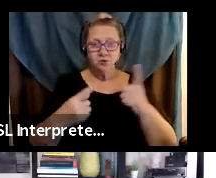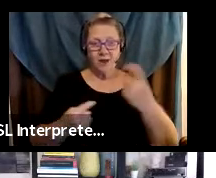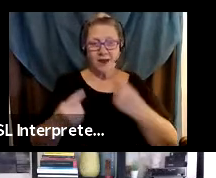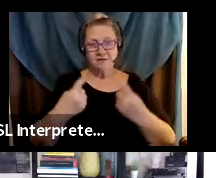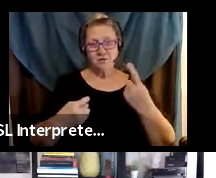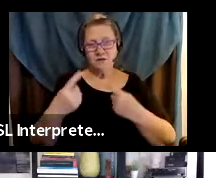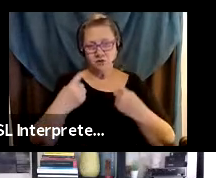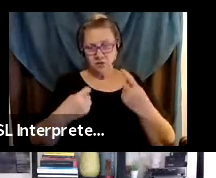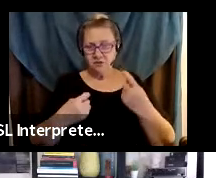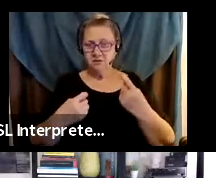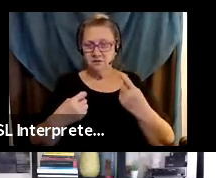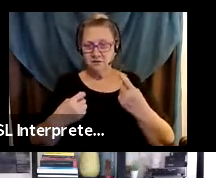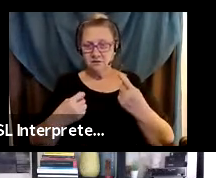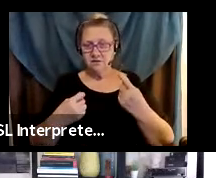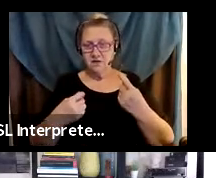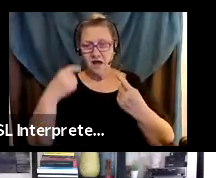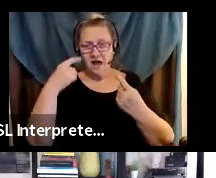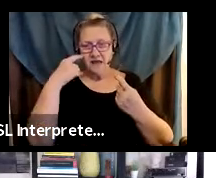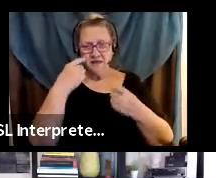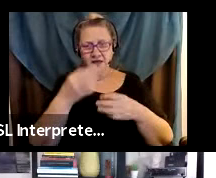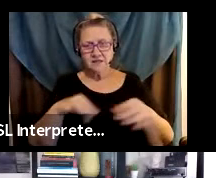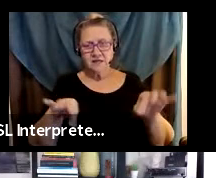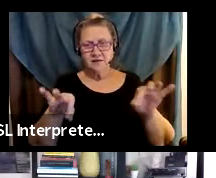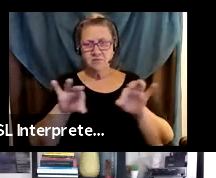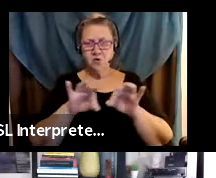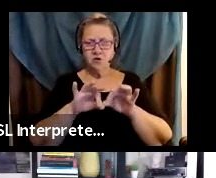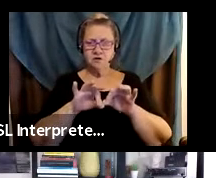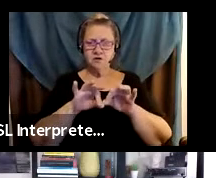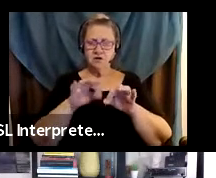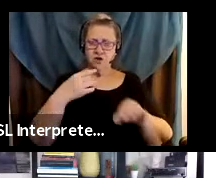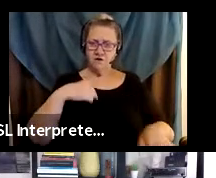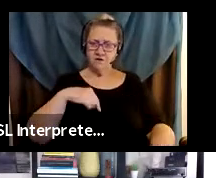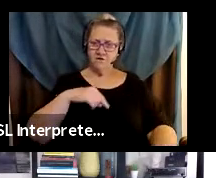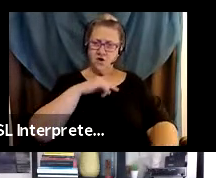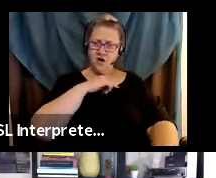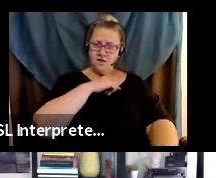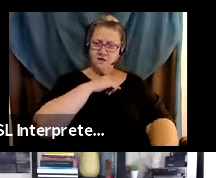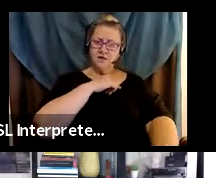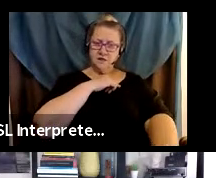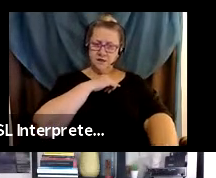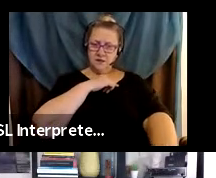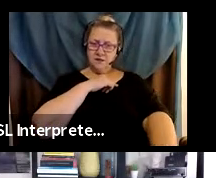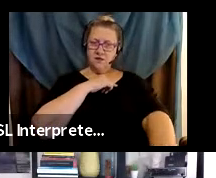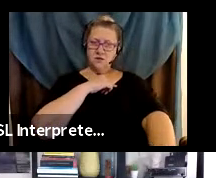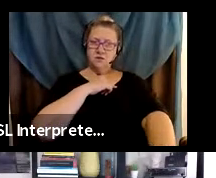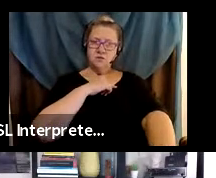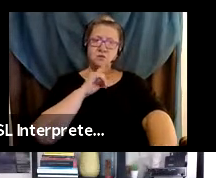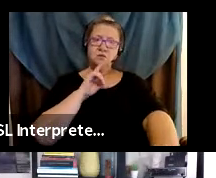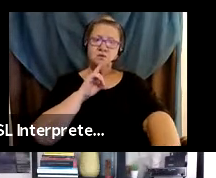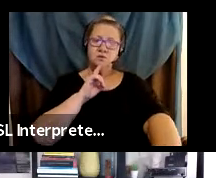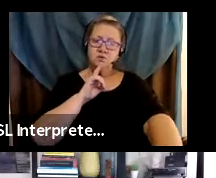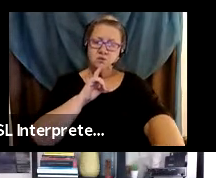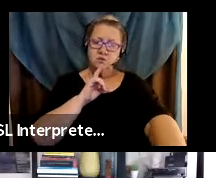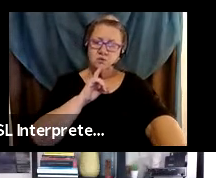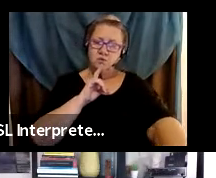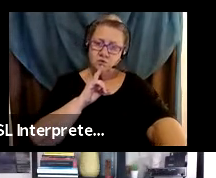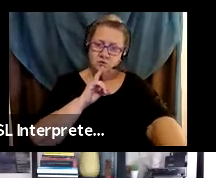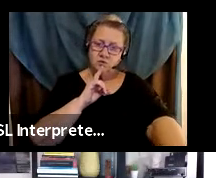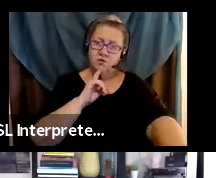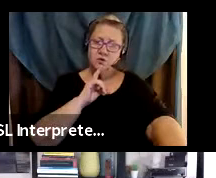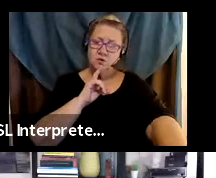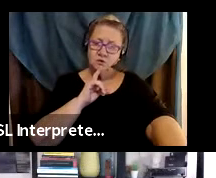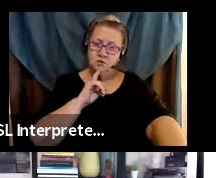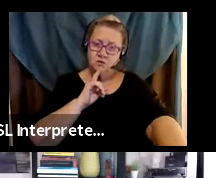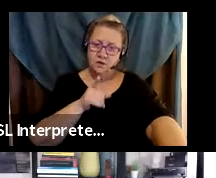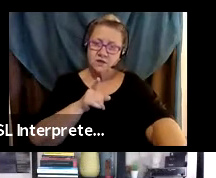to ask questions. I think it's important for us to really walk the walk in terms